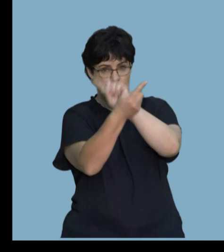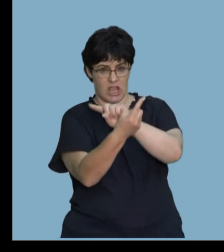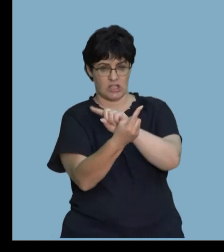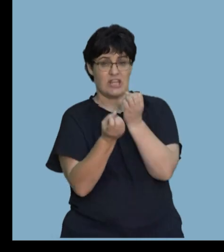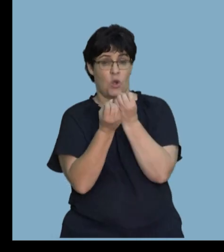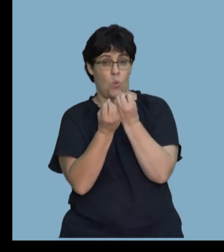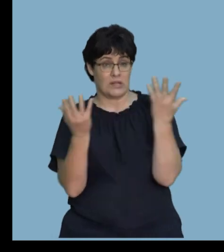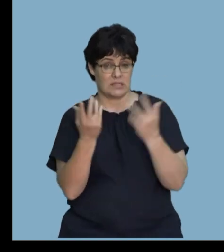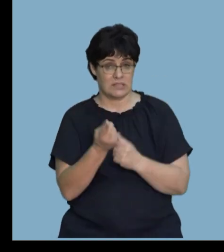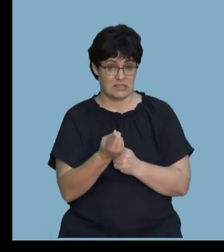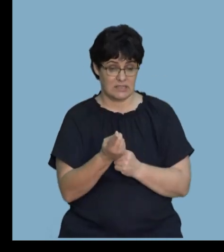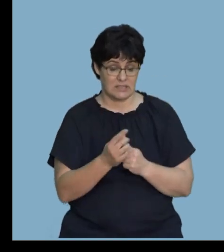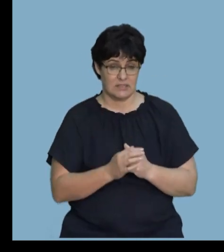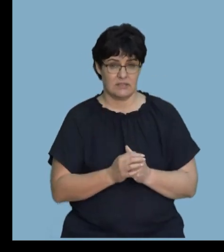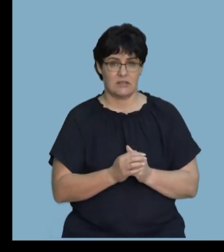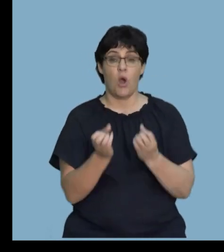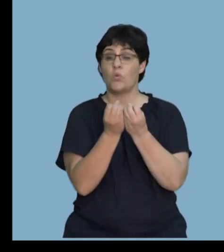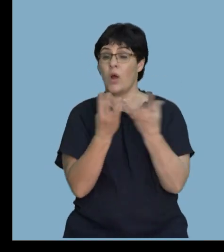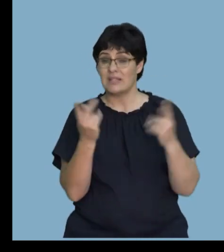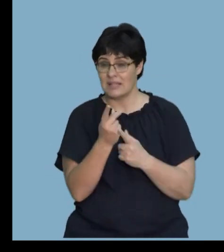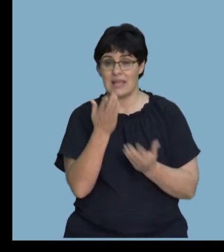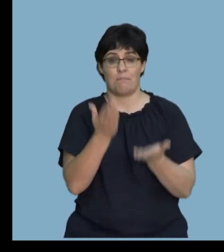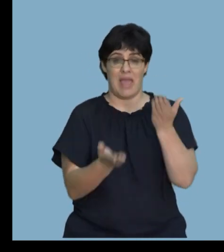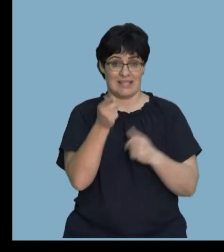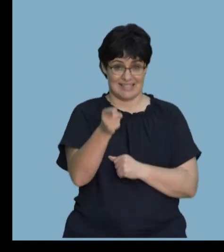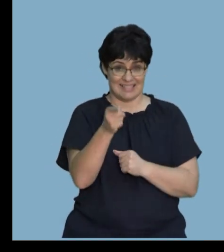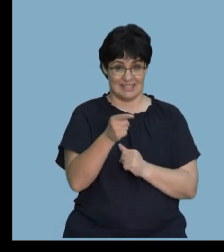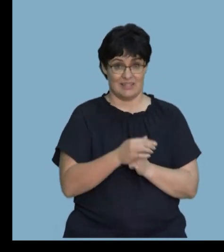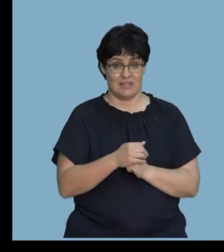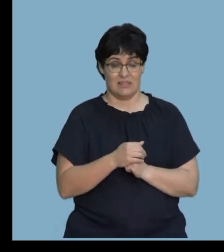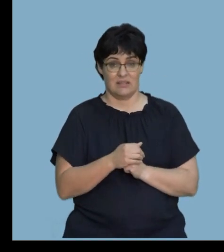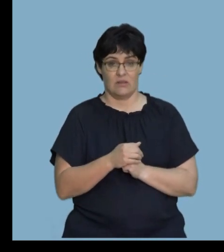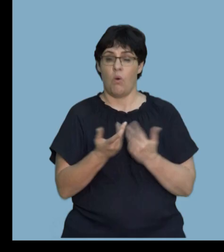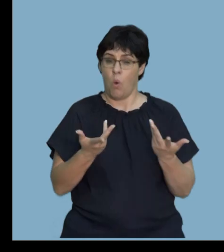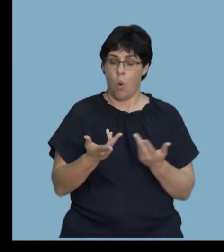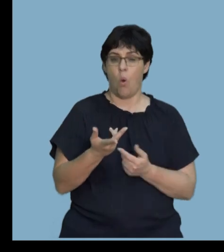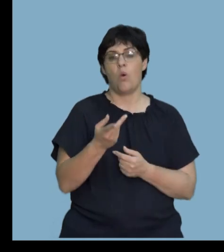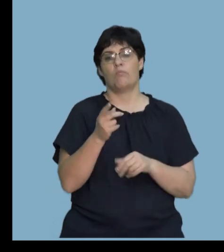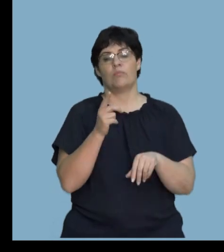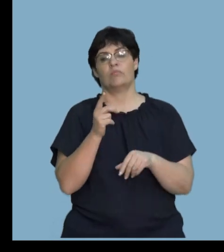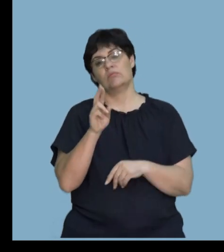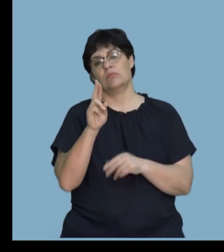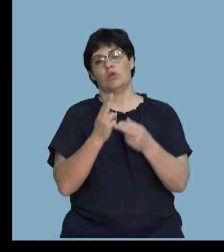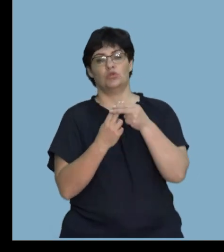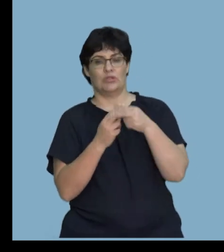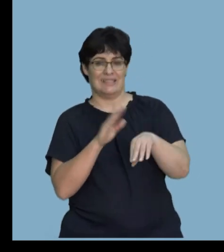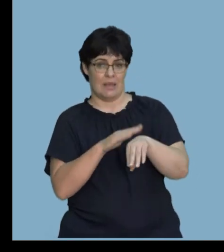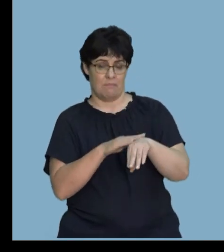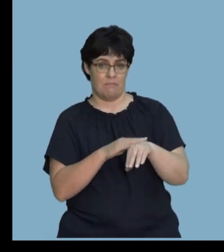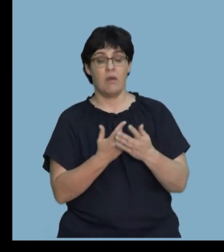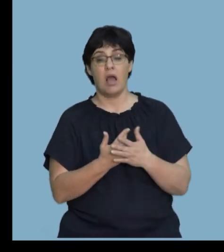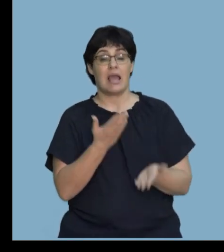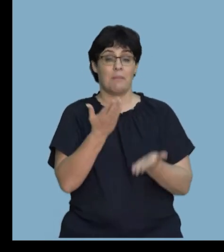okay? In this case, the quantity is the mass, okay, or per unit time. So quantity can be